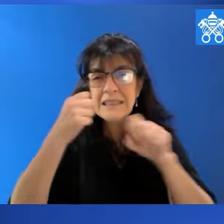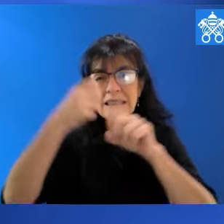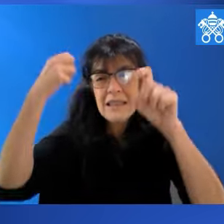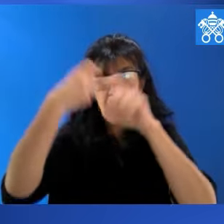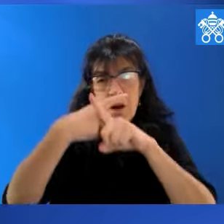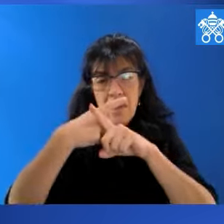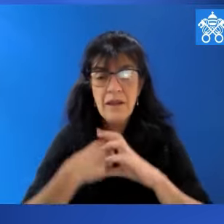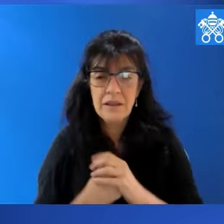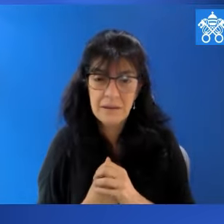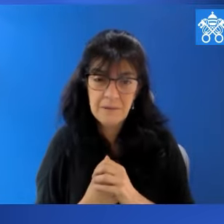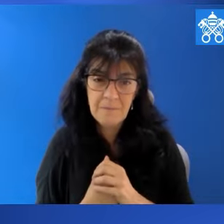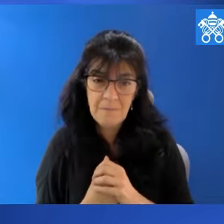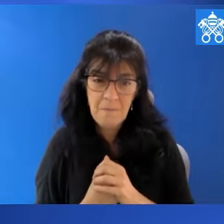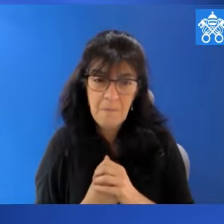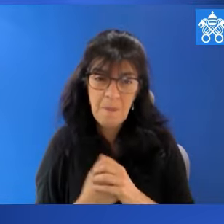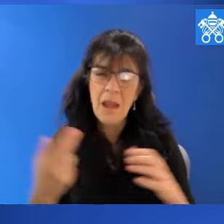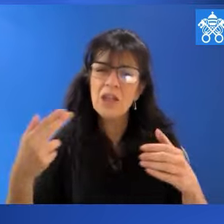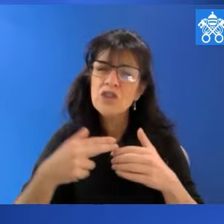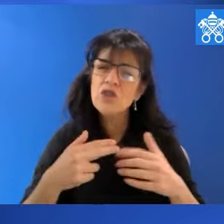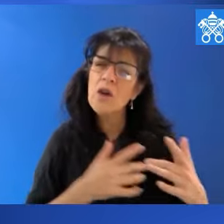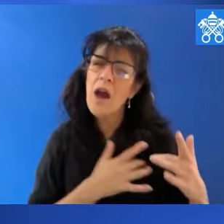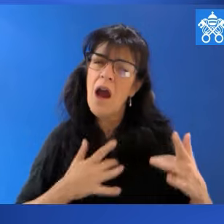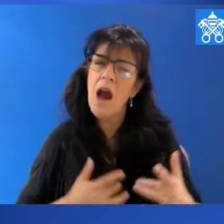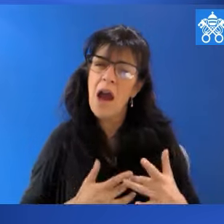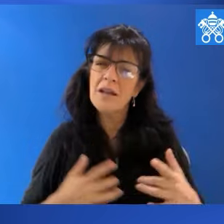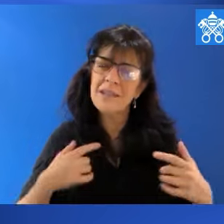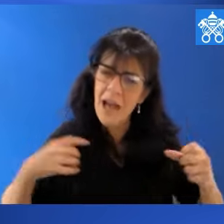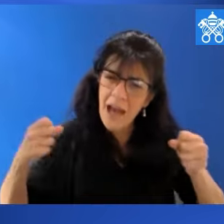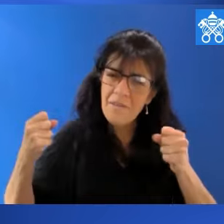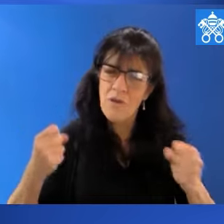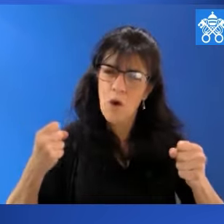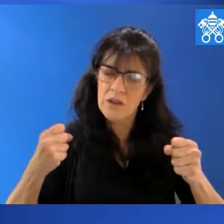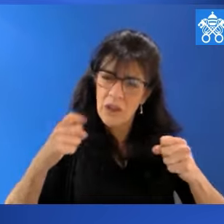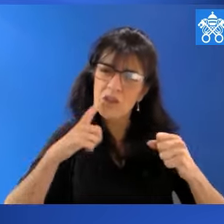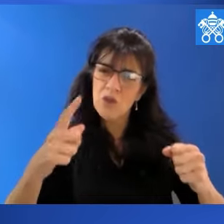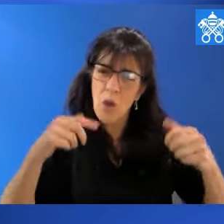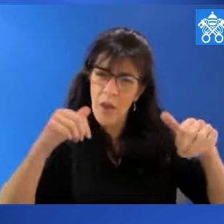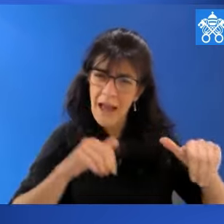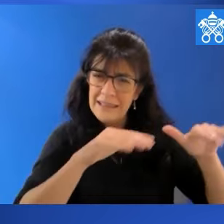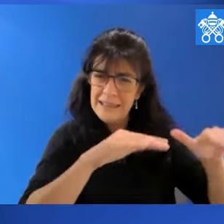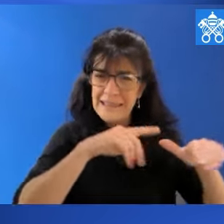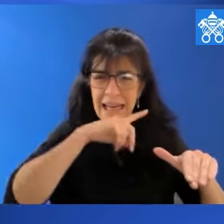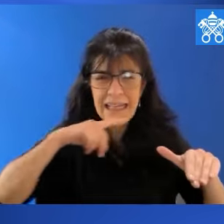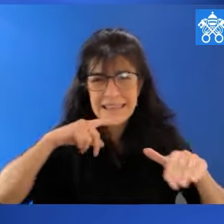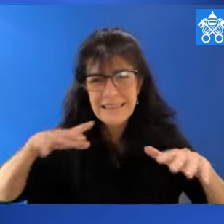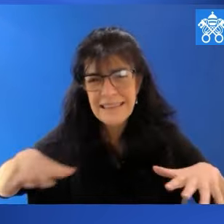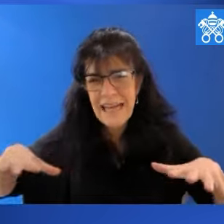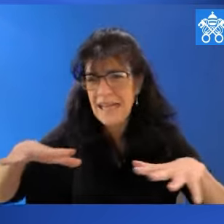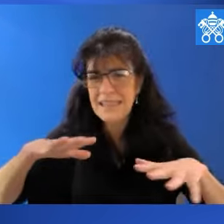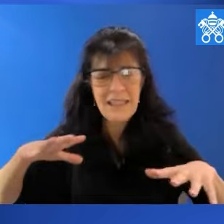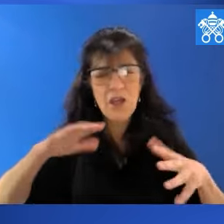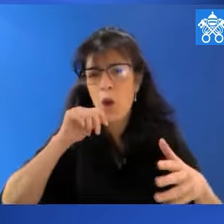Dear brothers and sisters, let us join our hearts and forces so that the seas and deserts do not